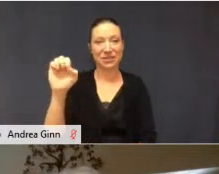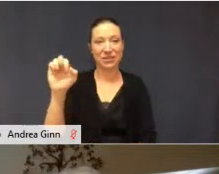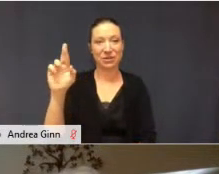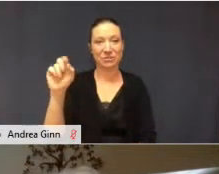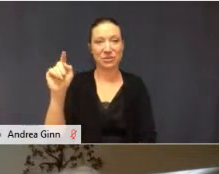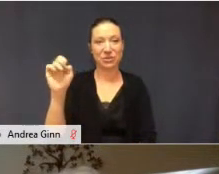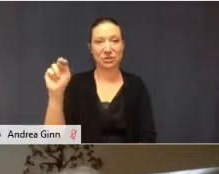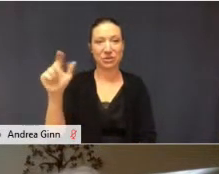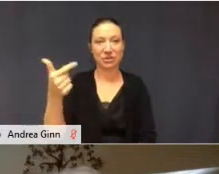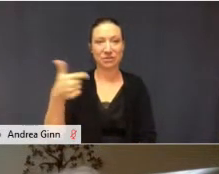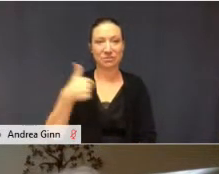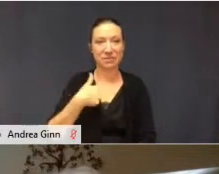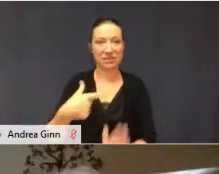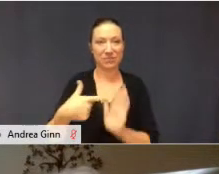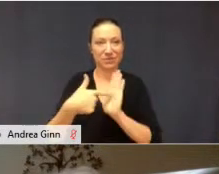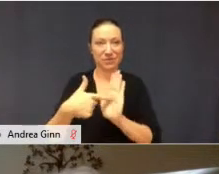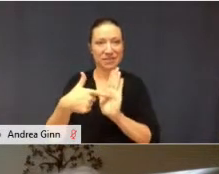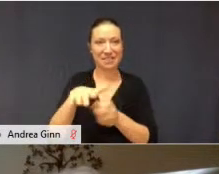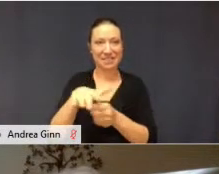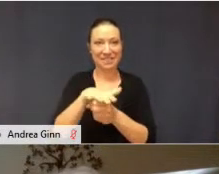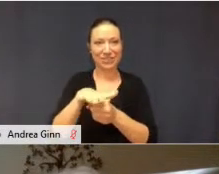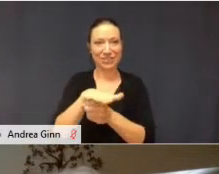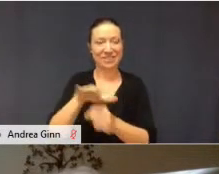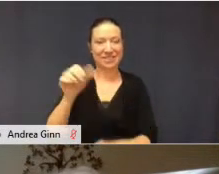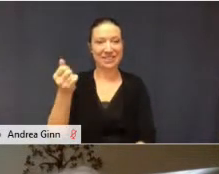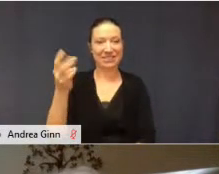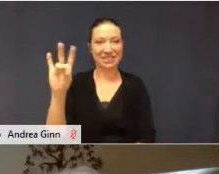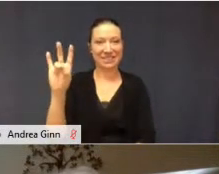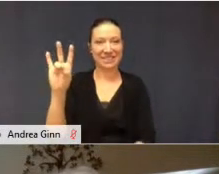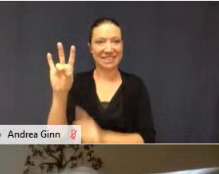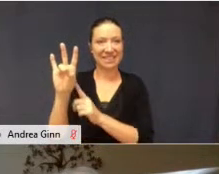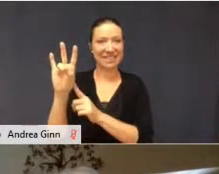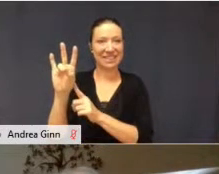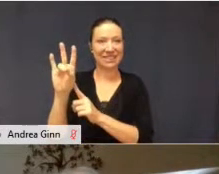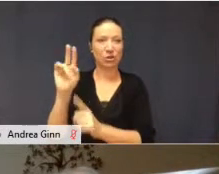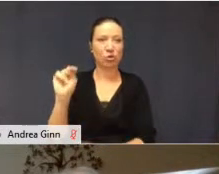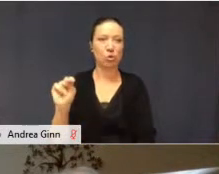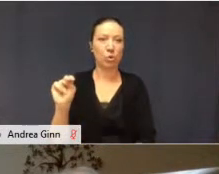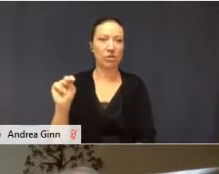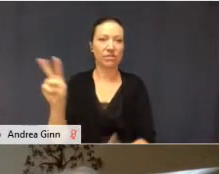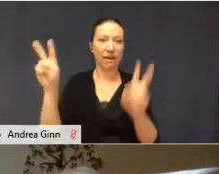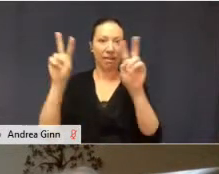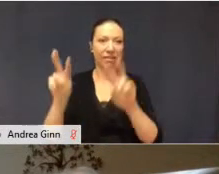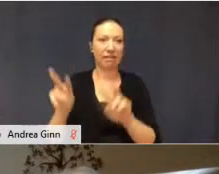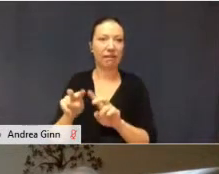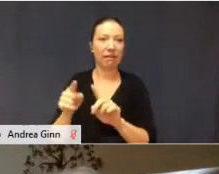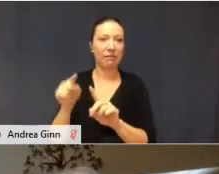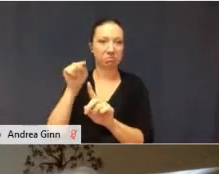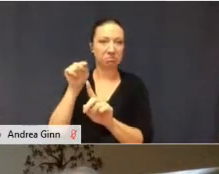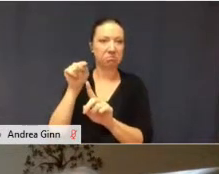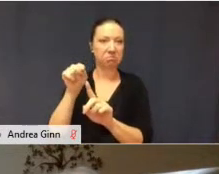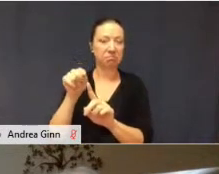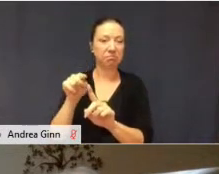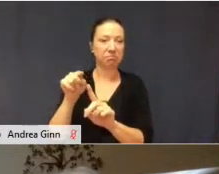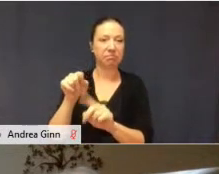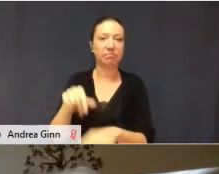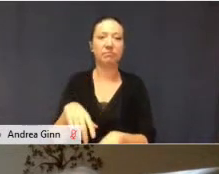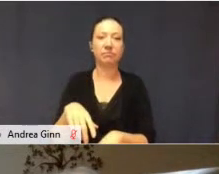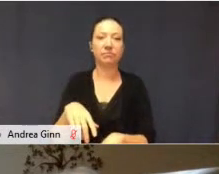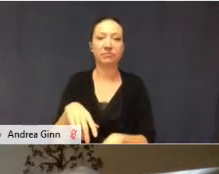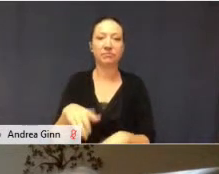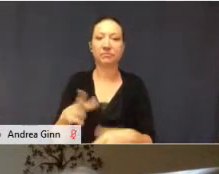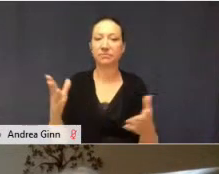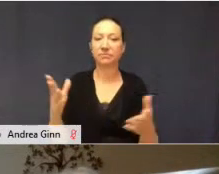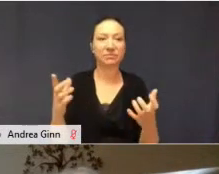District 17, which is the middle of the North Valley. And just a shout out to all